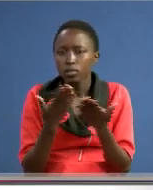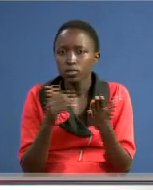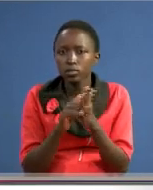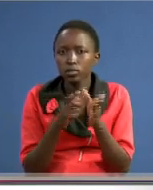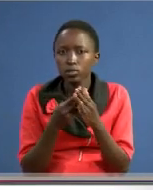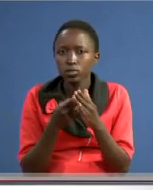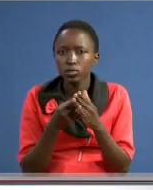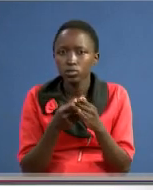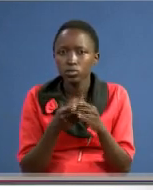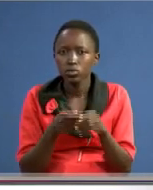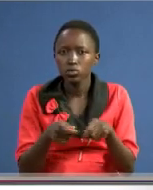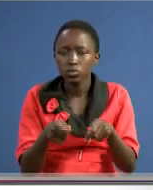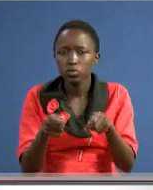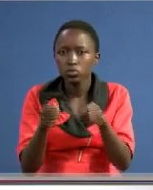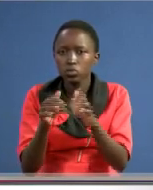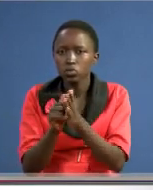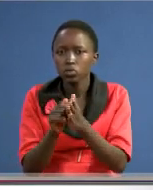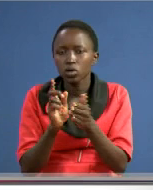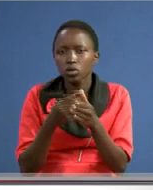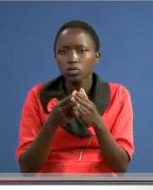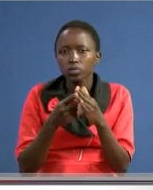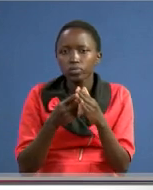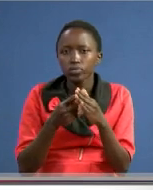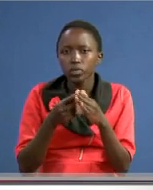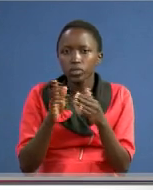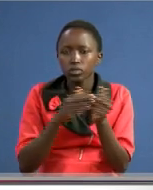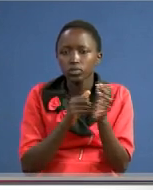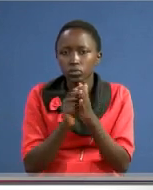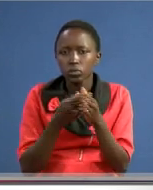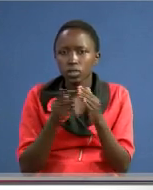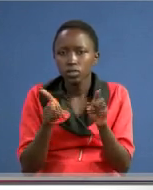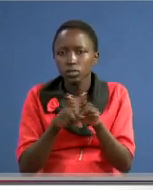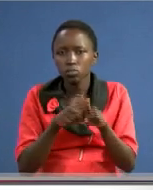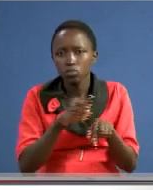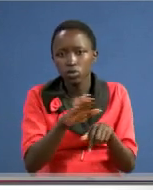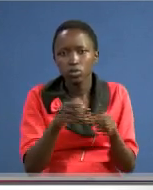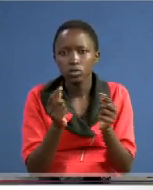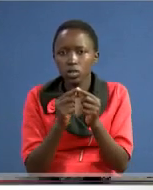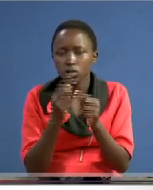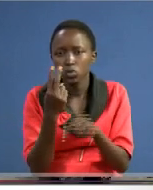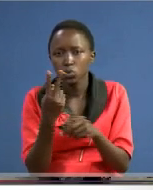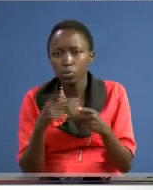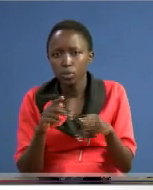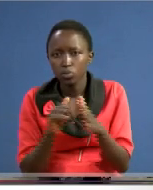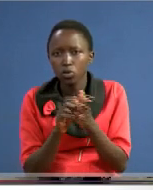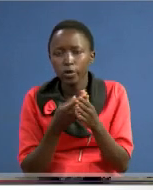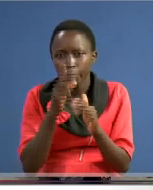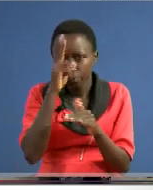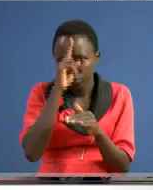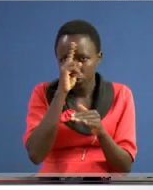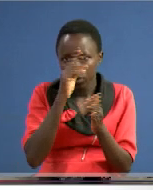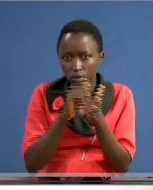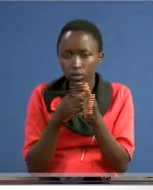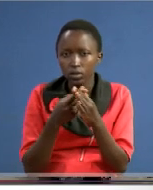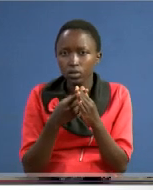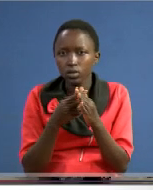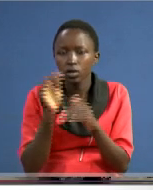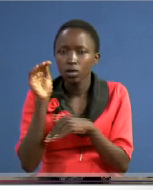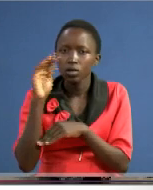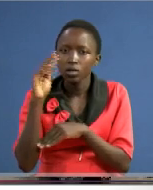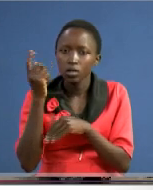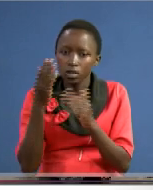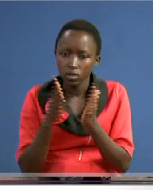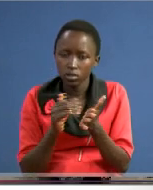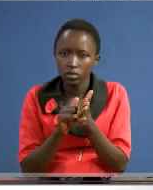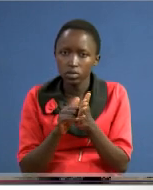that was being ferried on a trolley exploded at the same area, injuring 2 people. Police officers have, however, urged